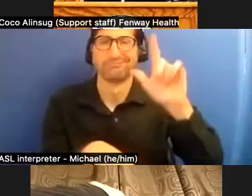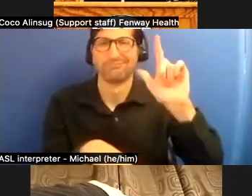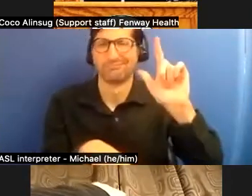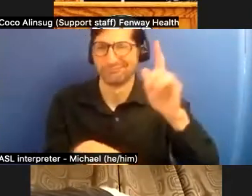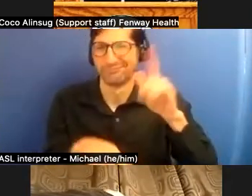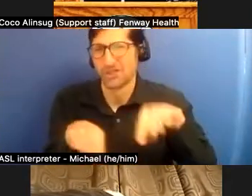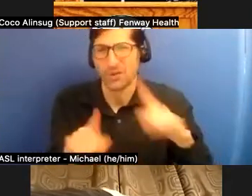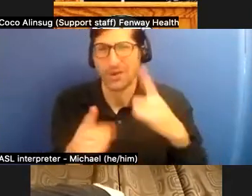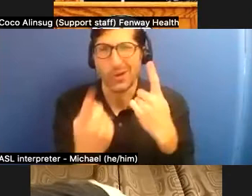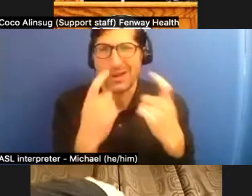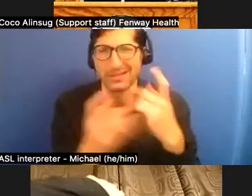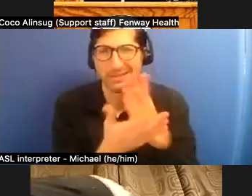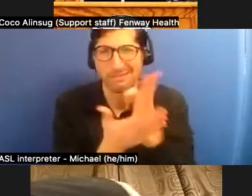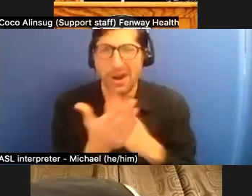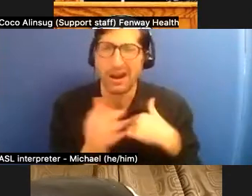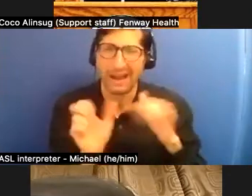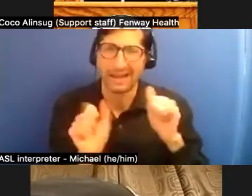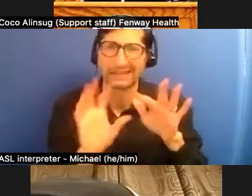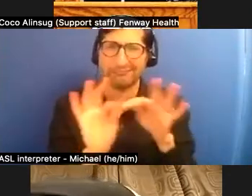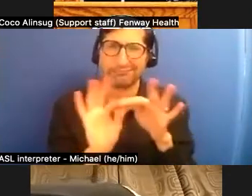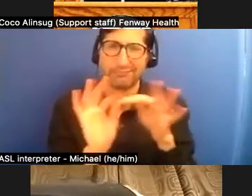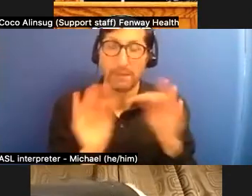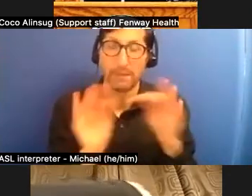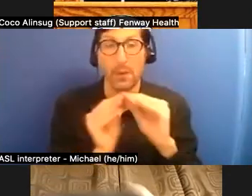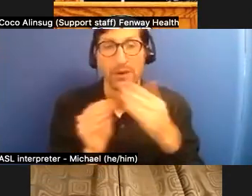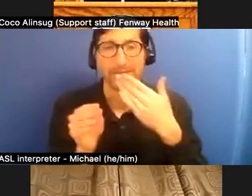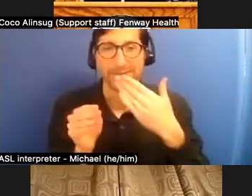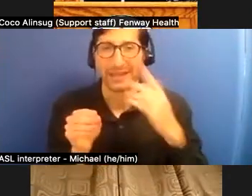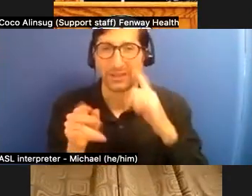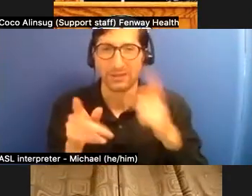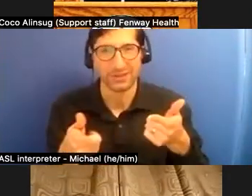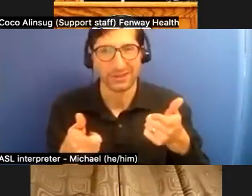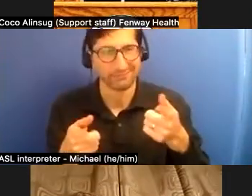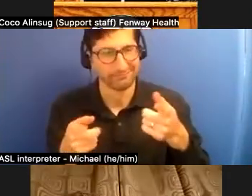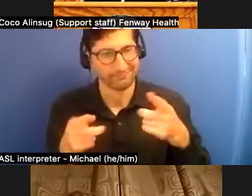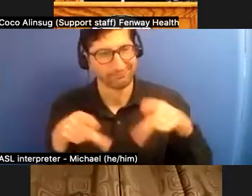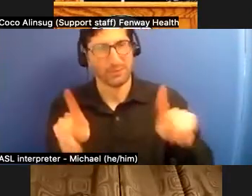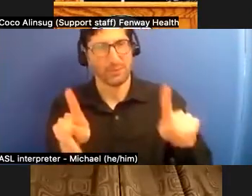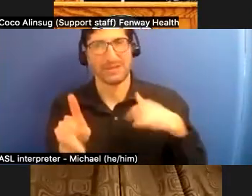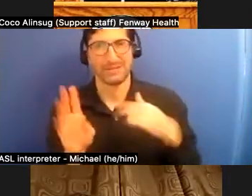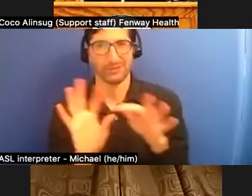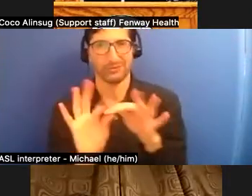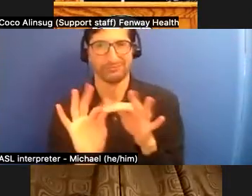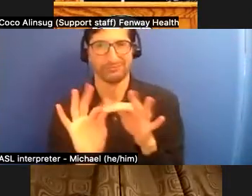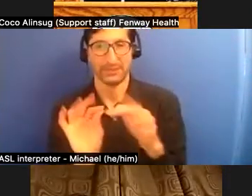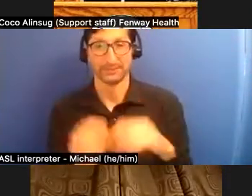Q&A part, but thank you for letting me speak. Thanks, Dan. TJ?